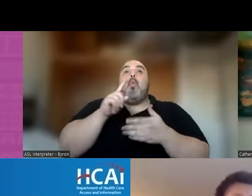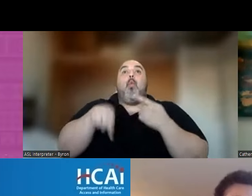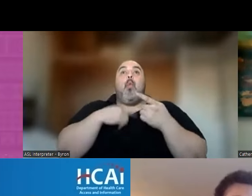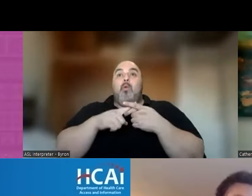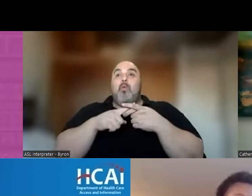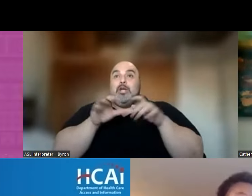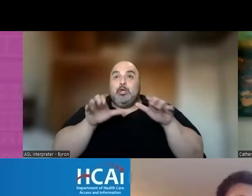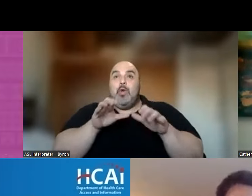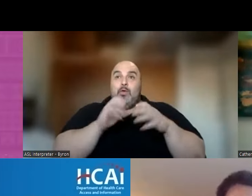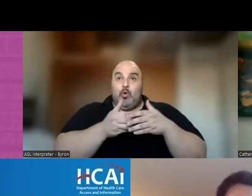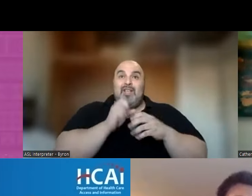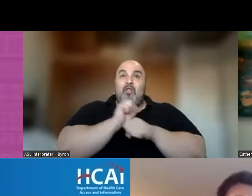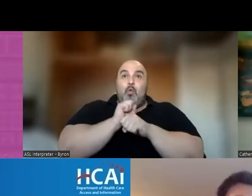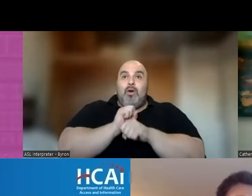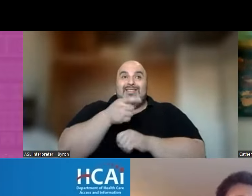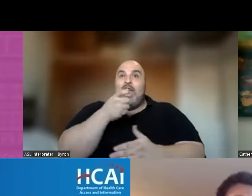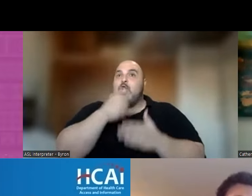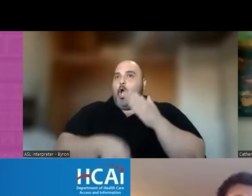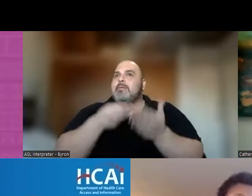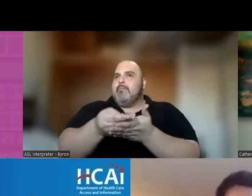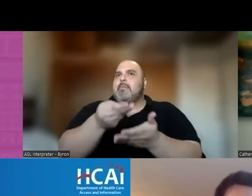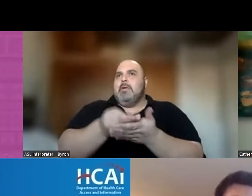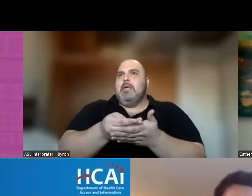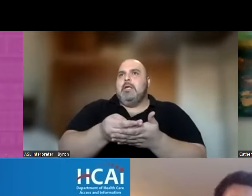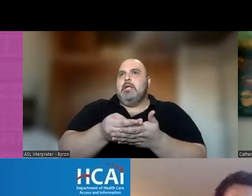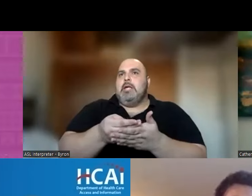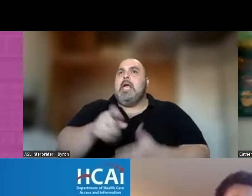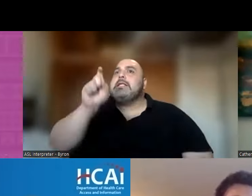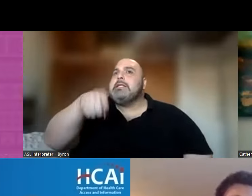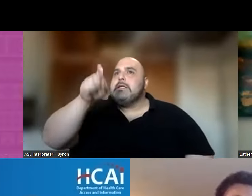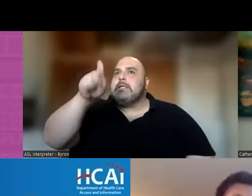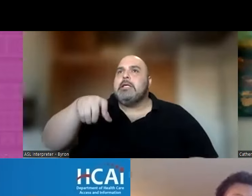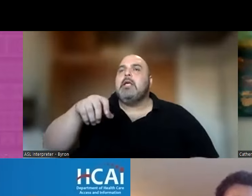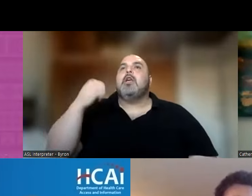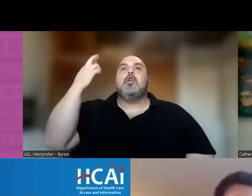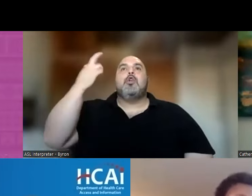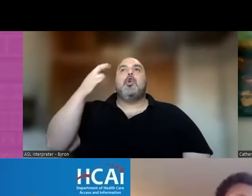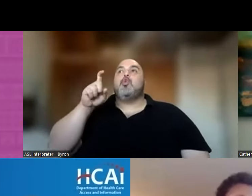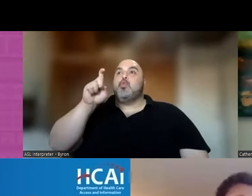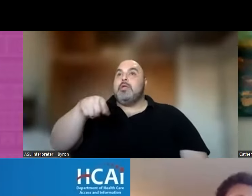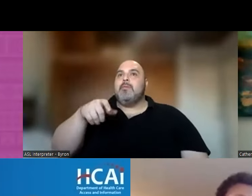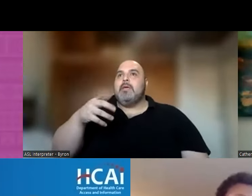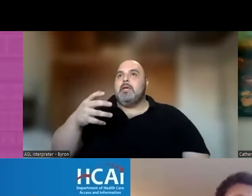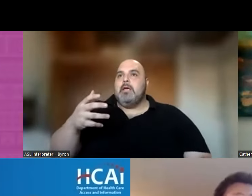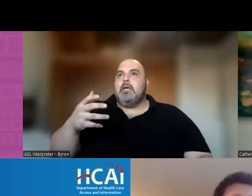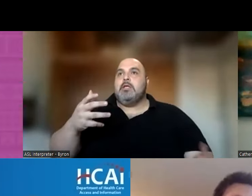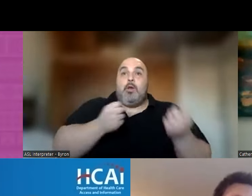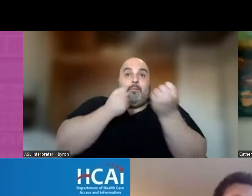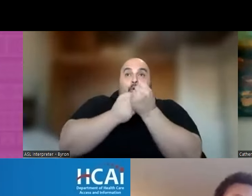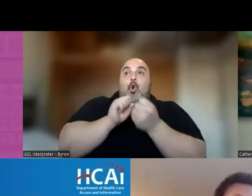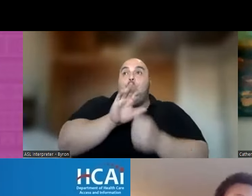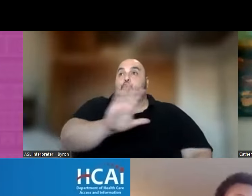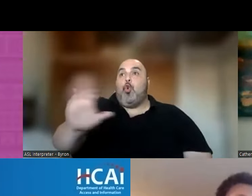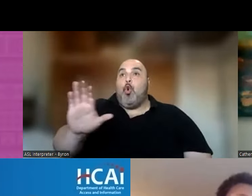we're doing this work, it costs money. You know, it's necessary because you need to be able to support your